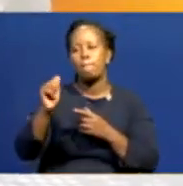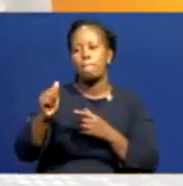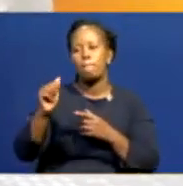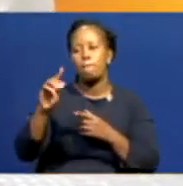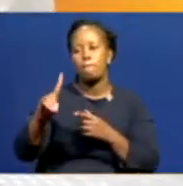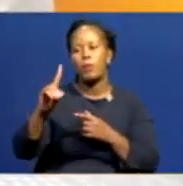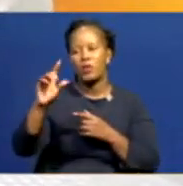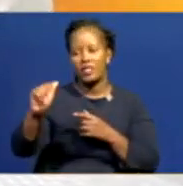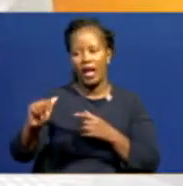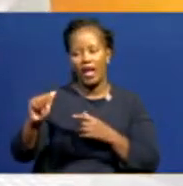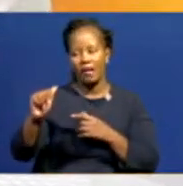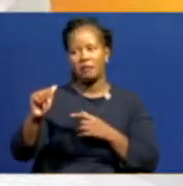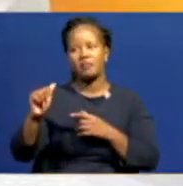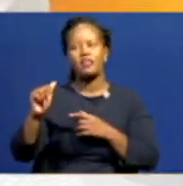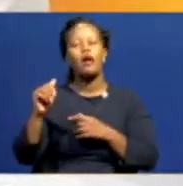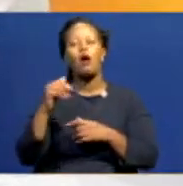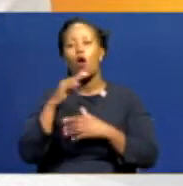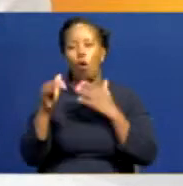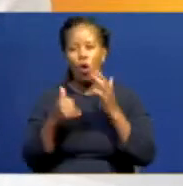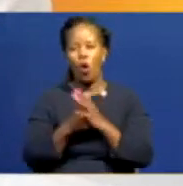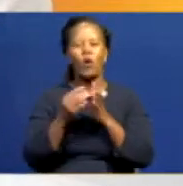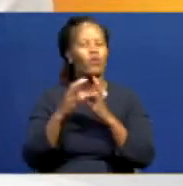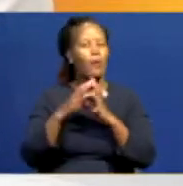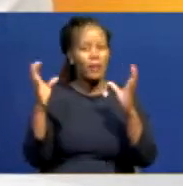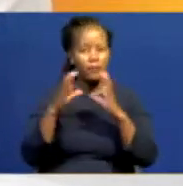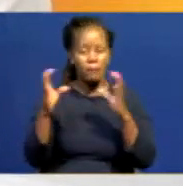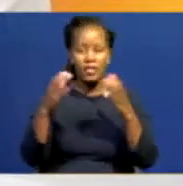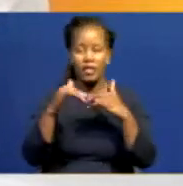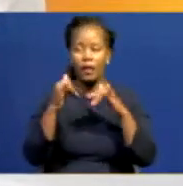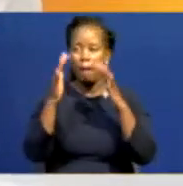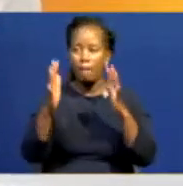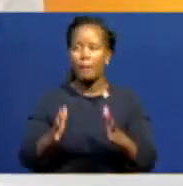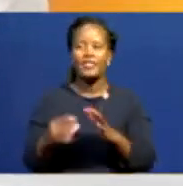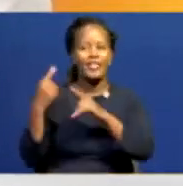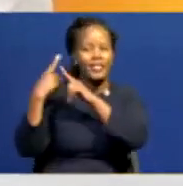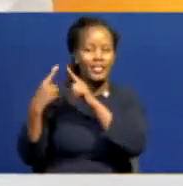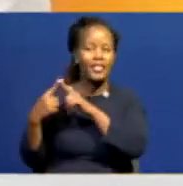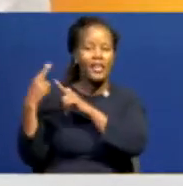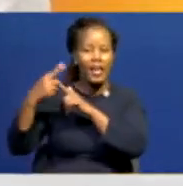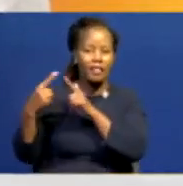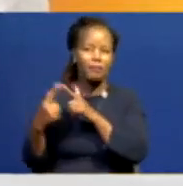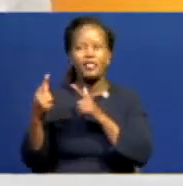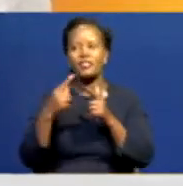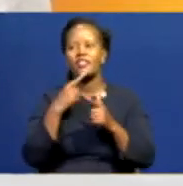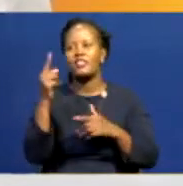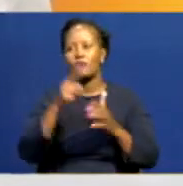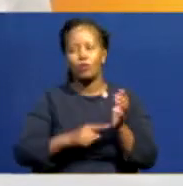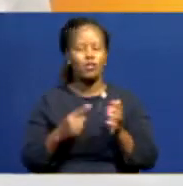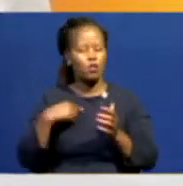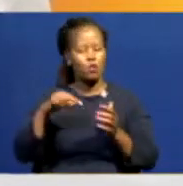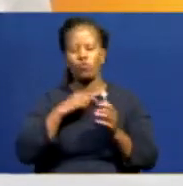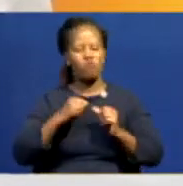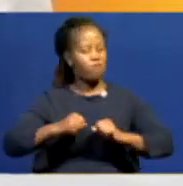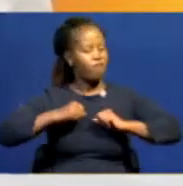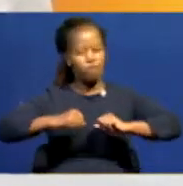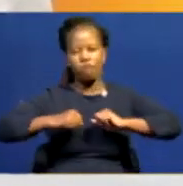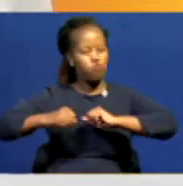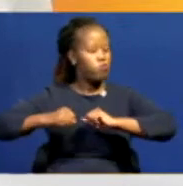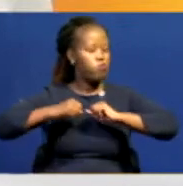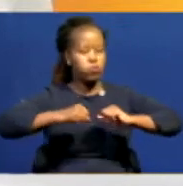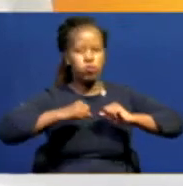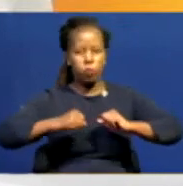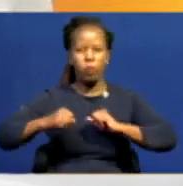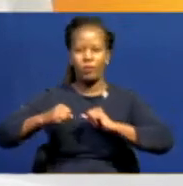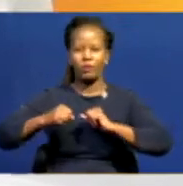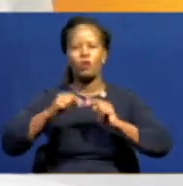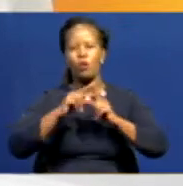They mentioned and they really actually announced themselves that we are here. Mm-hmm. We are the big names. Mm-hmm. They scored. Mm-hmm. And